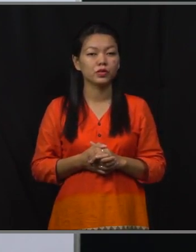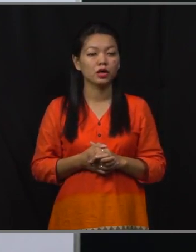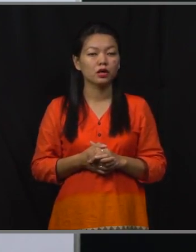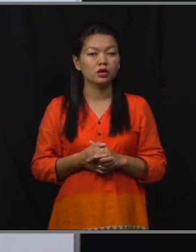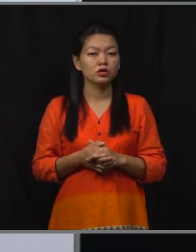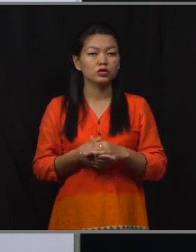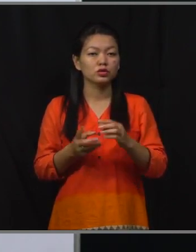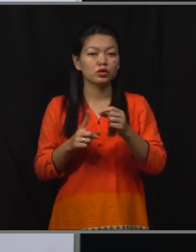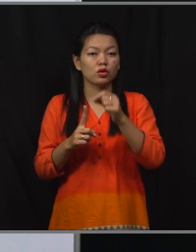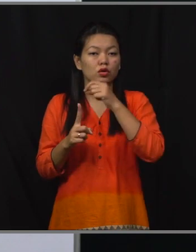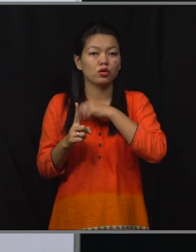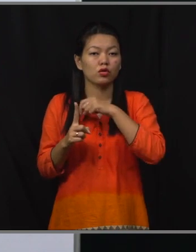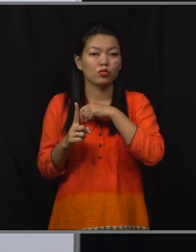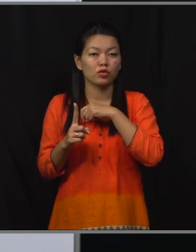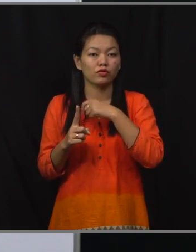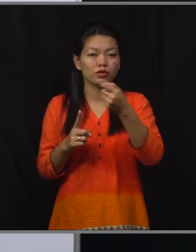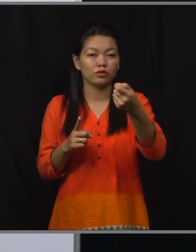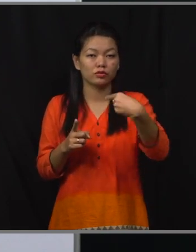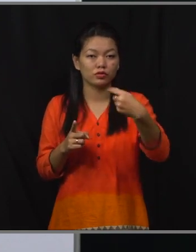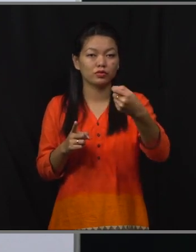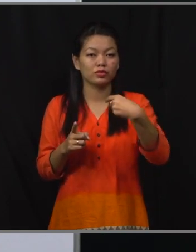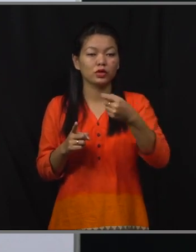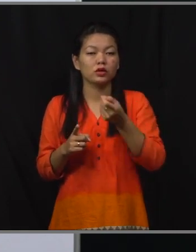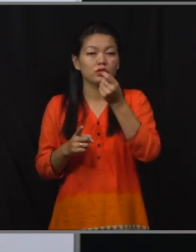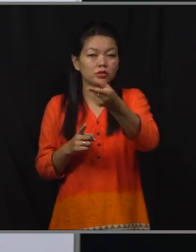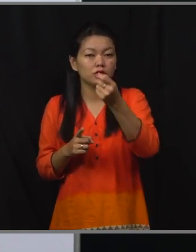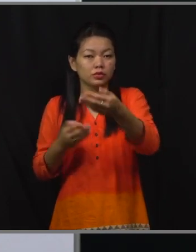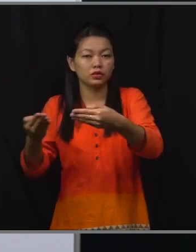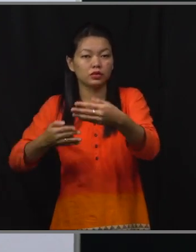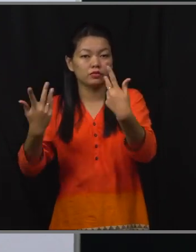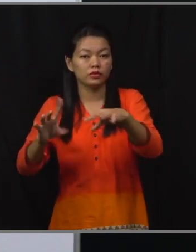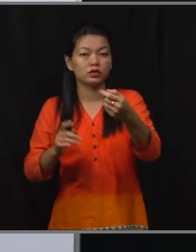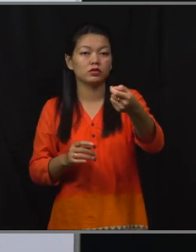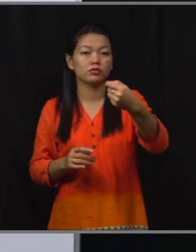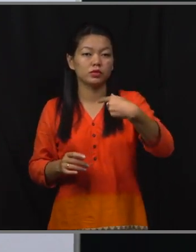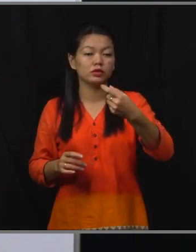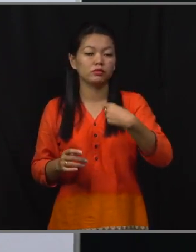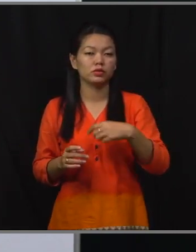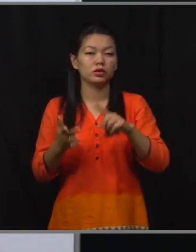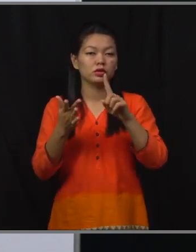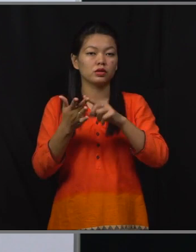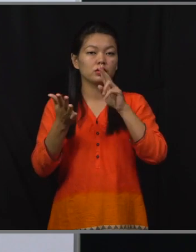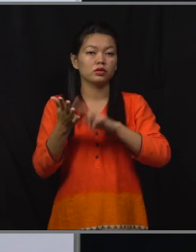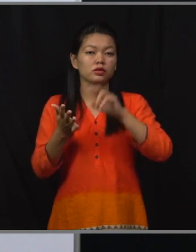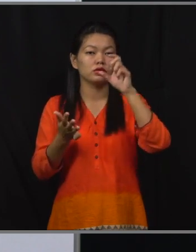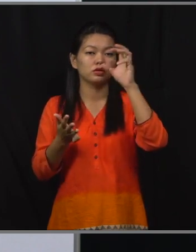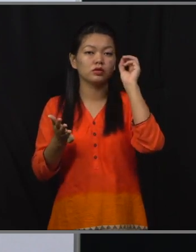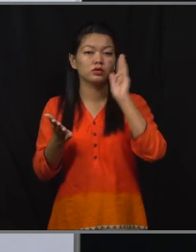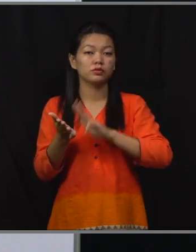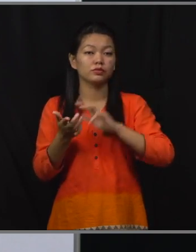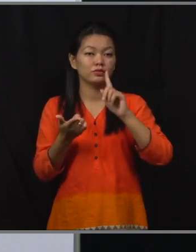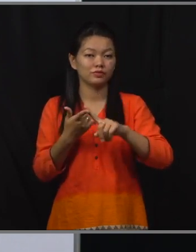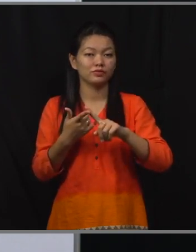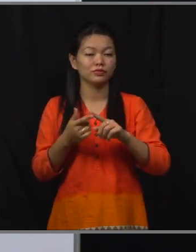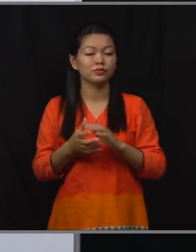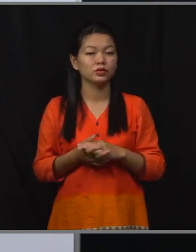income side, by interest on fixed deposits. See, when you look at the receipt side in your